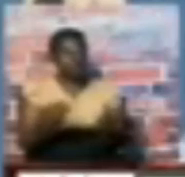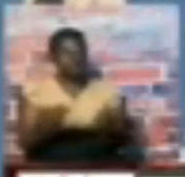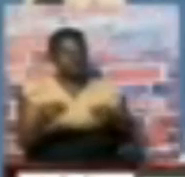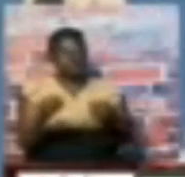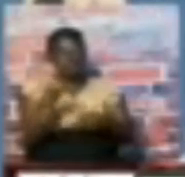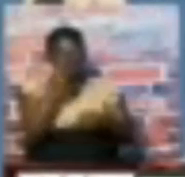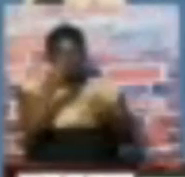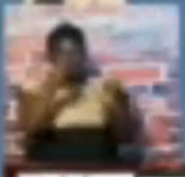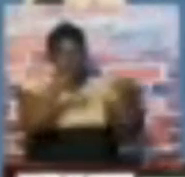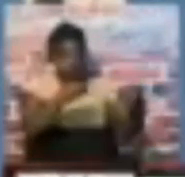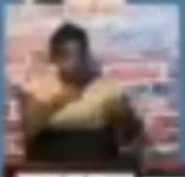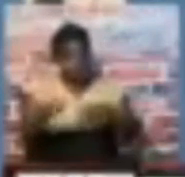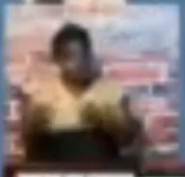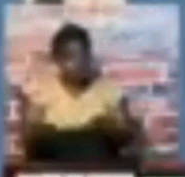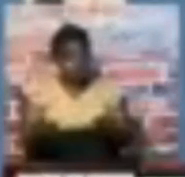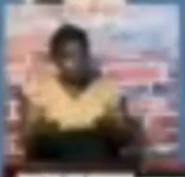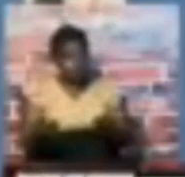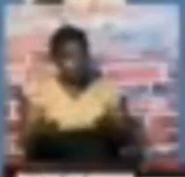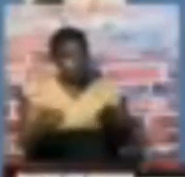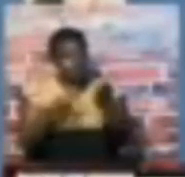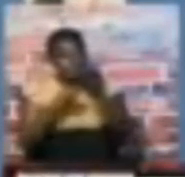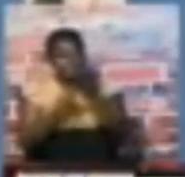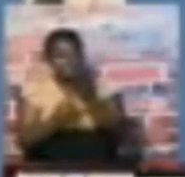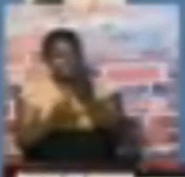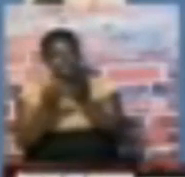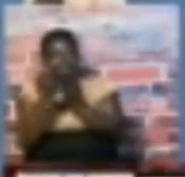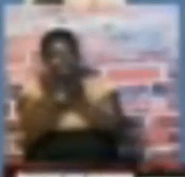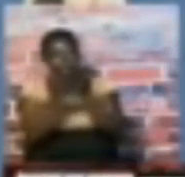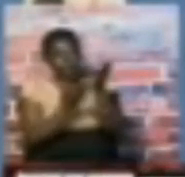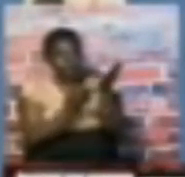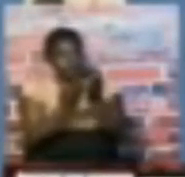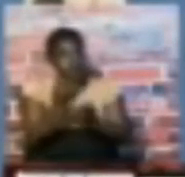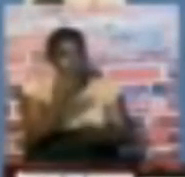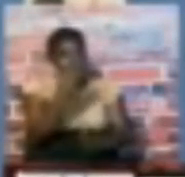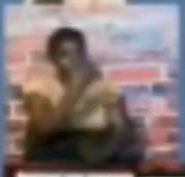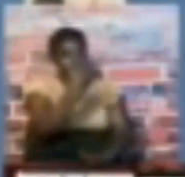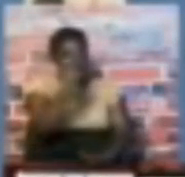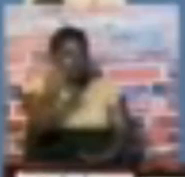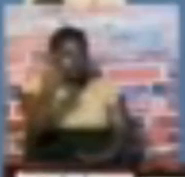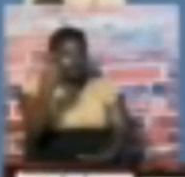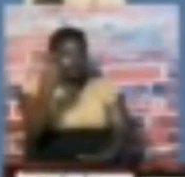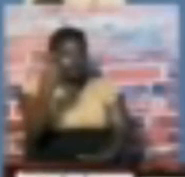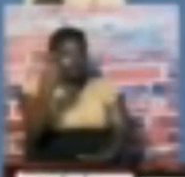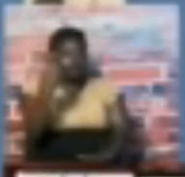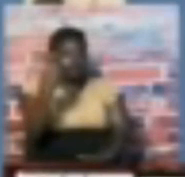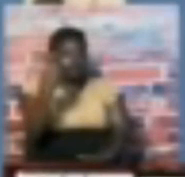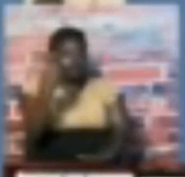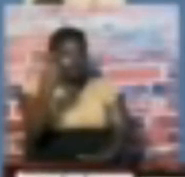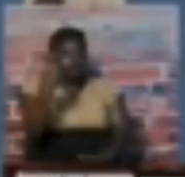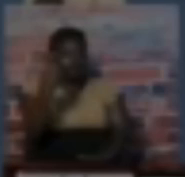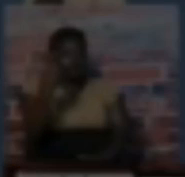Mepan Technical Services, Technical Services 51 million shillings worth of